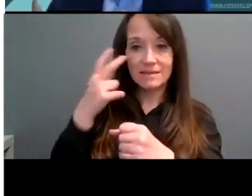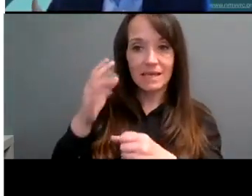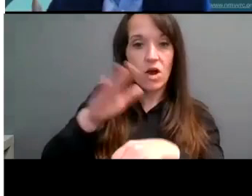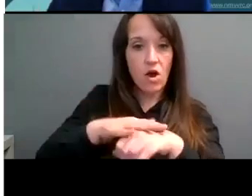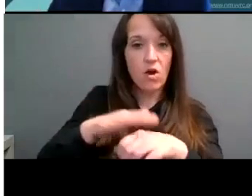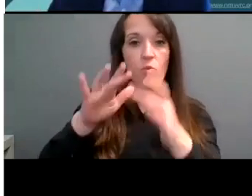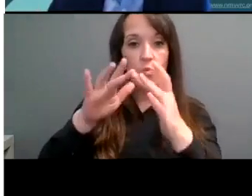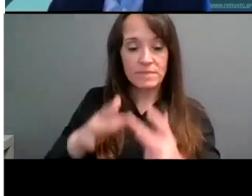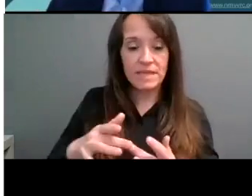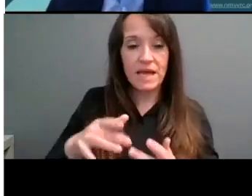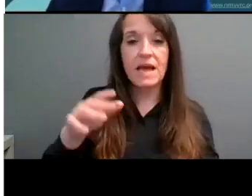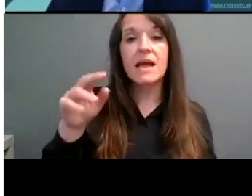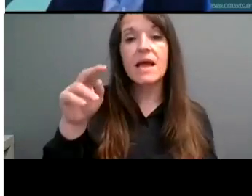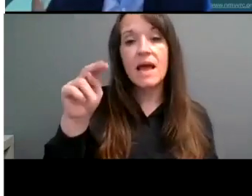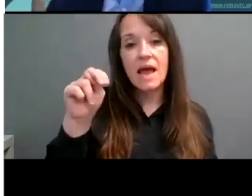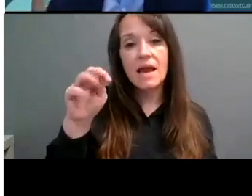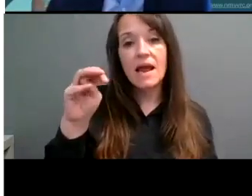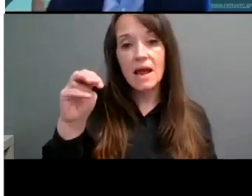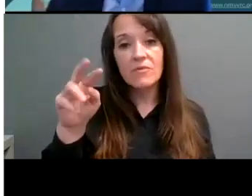nmvvrc.org.